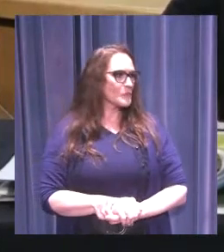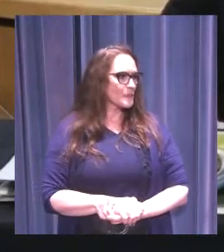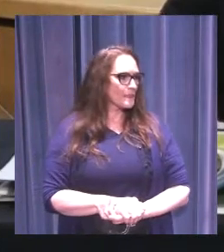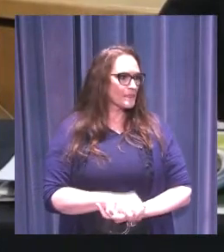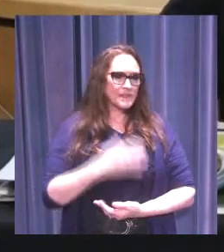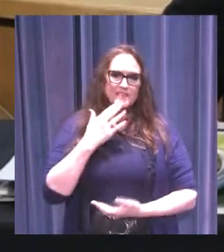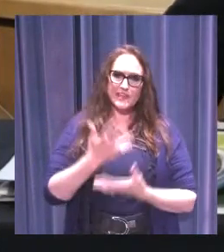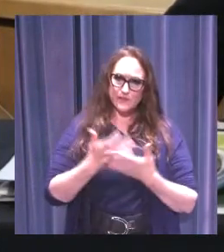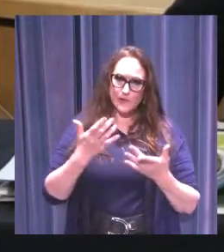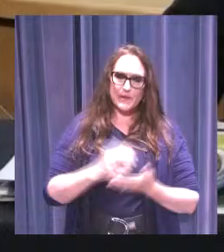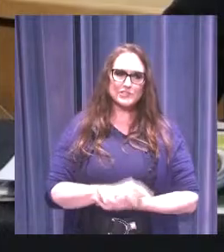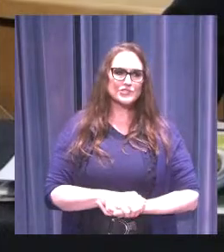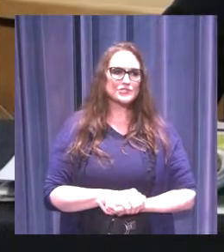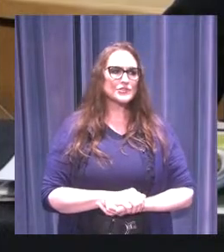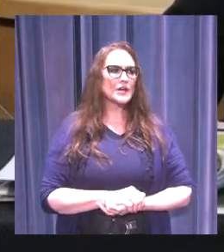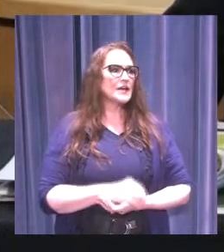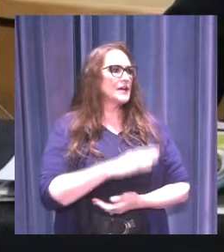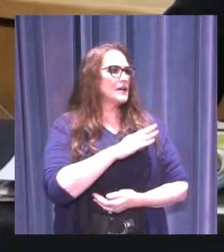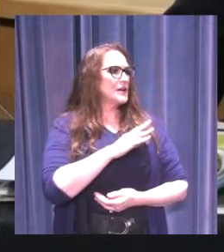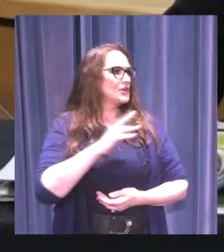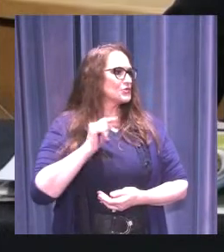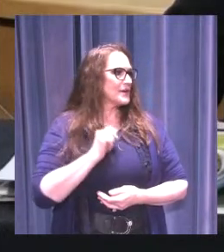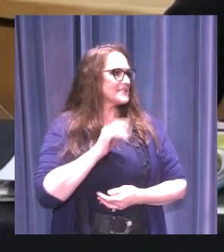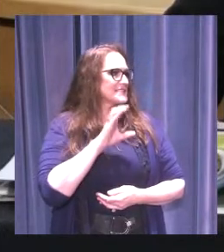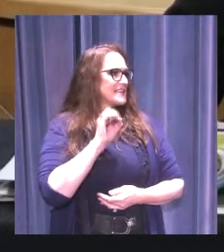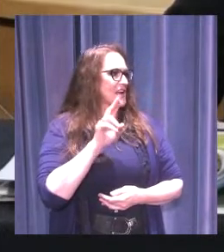Thank you very much. Trustee Couch?